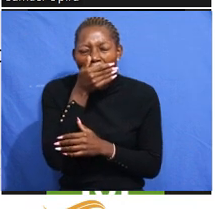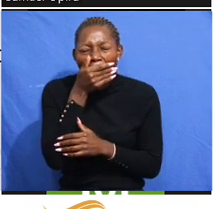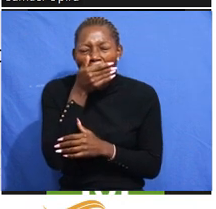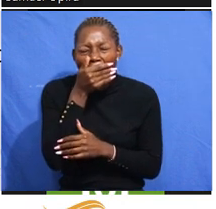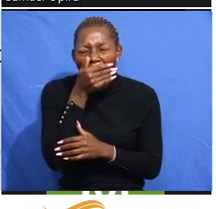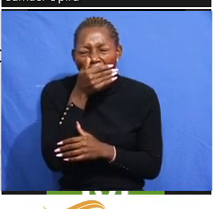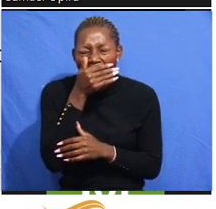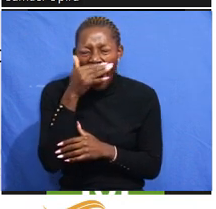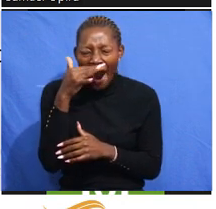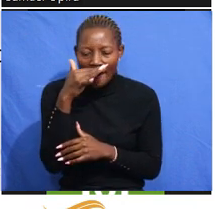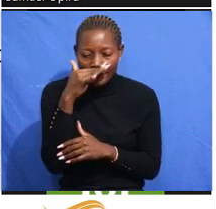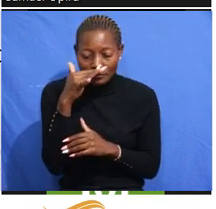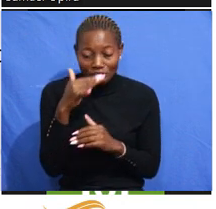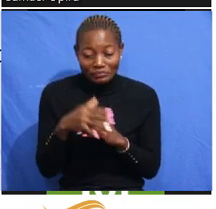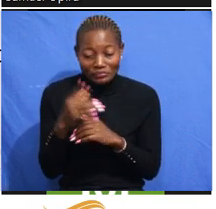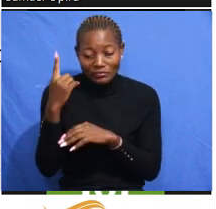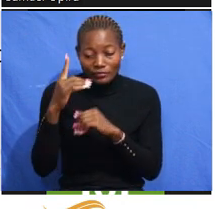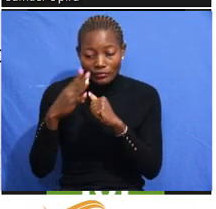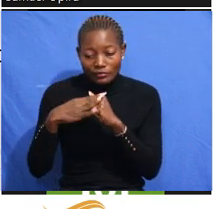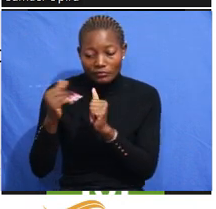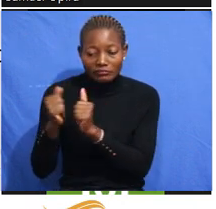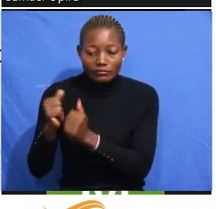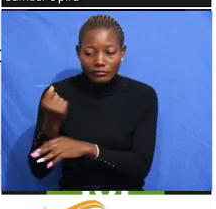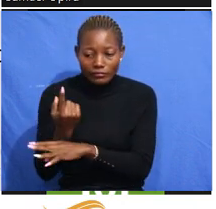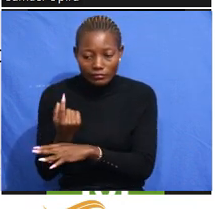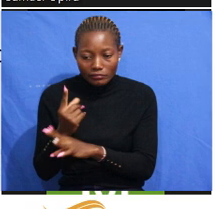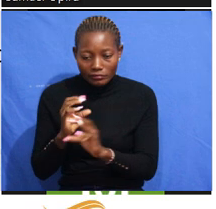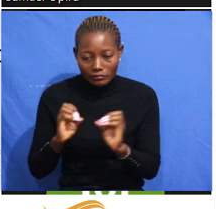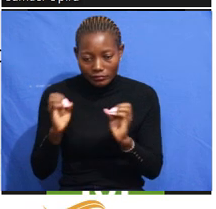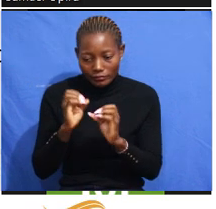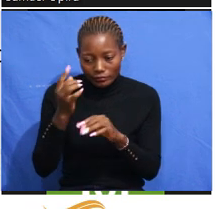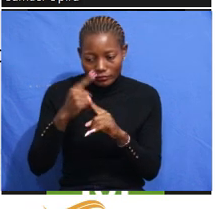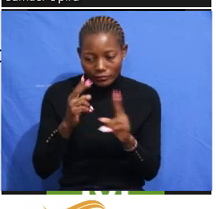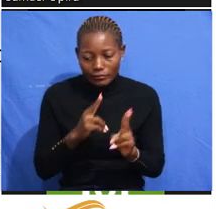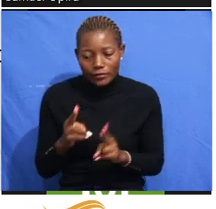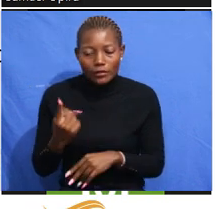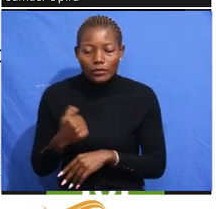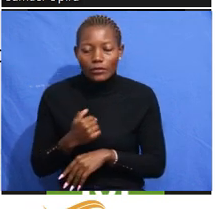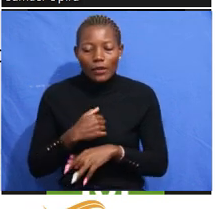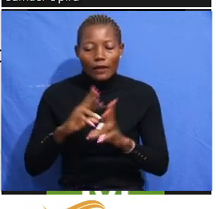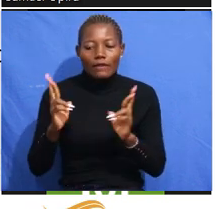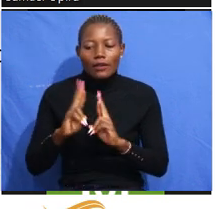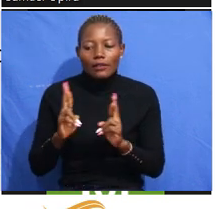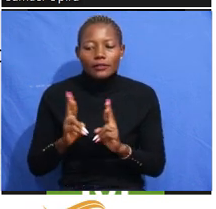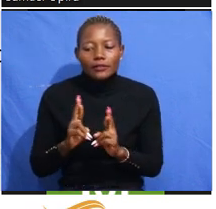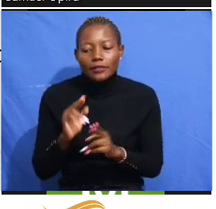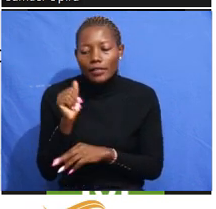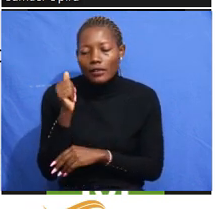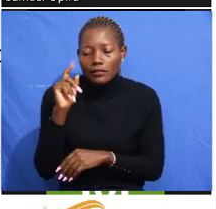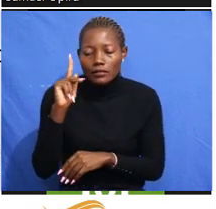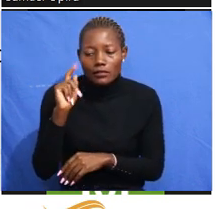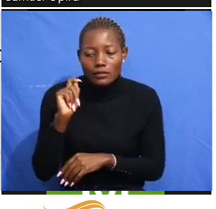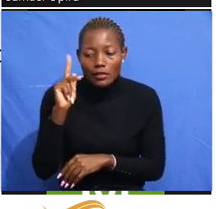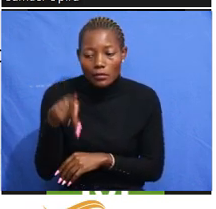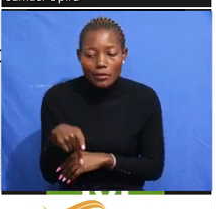10 seconds that you're running. So there is no oxygen coming in, but there is normally readily available ATP in the form